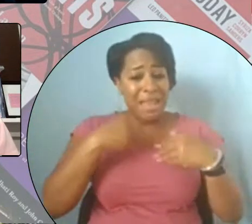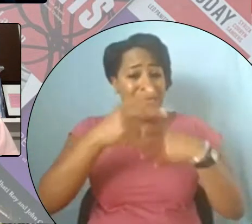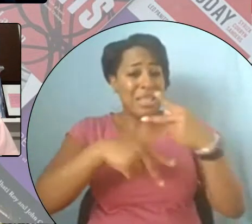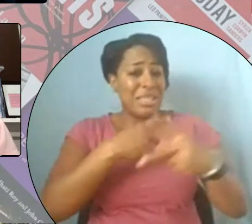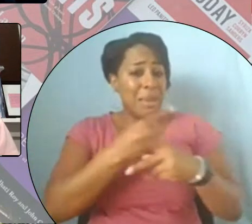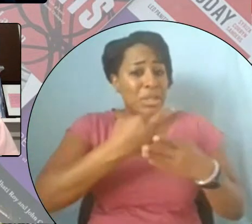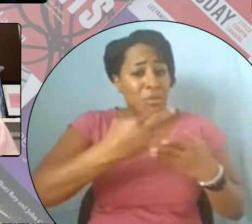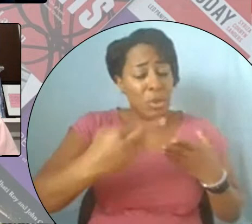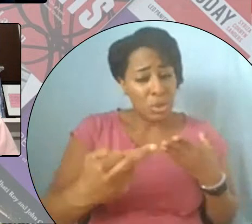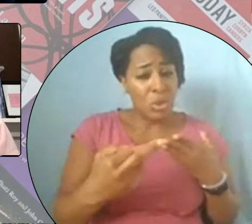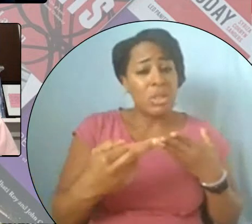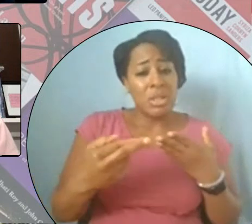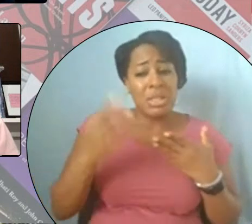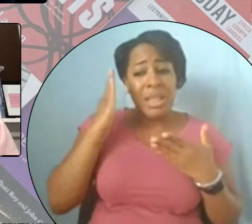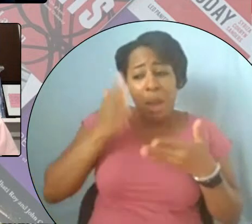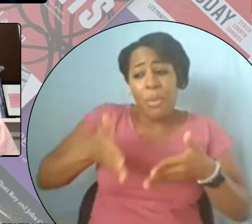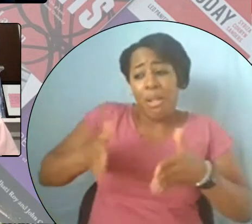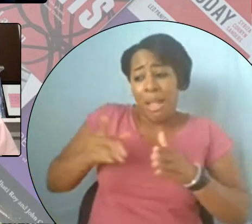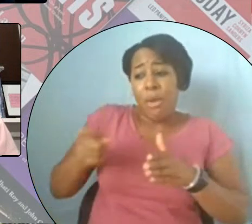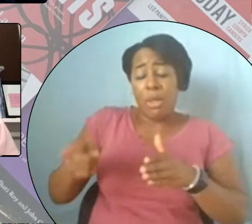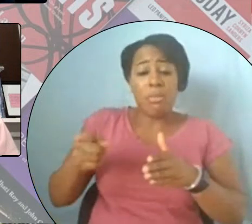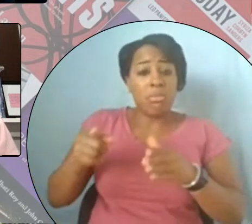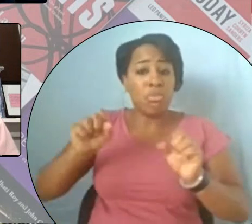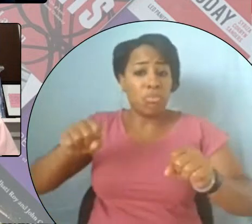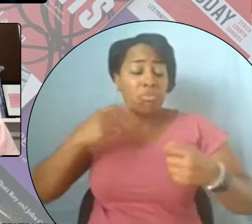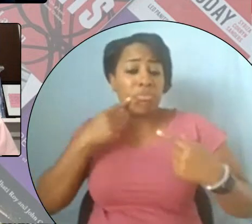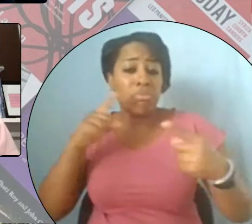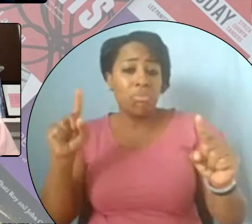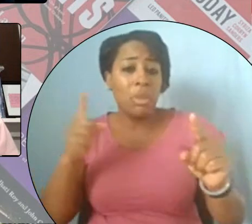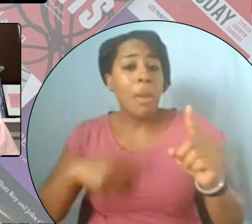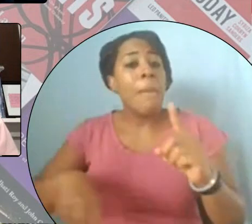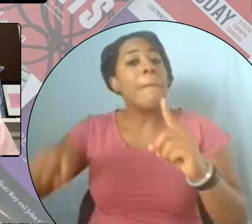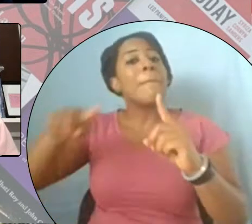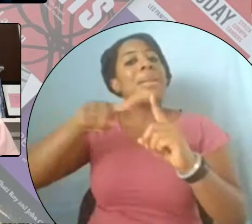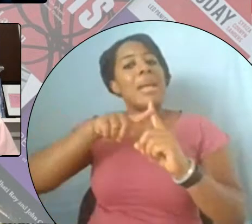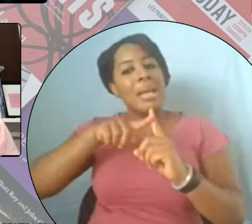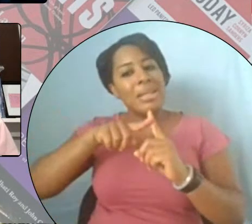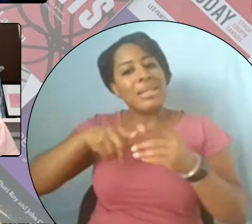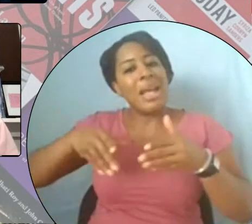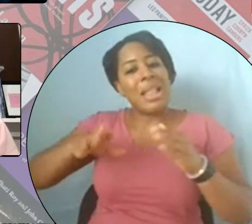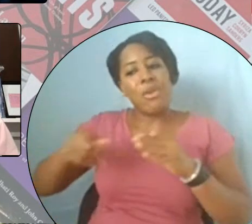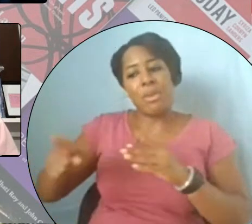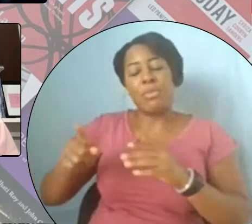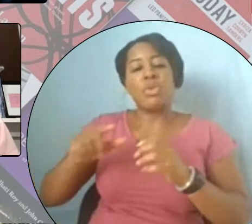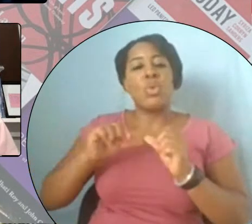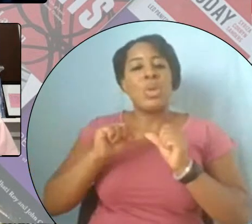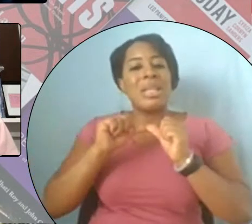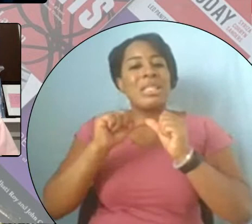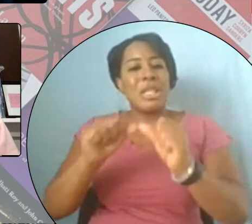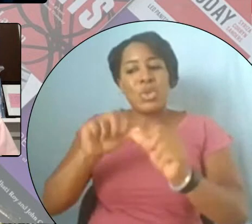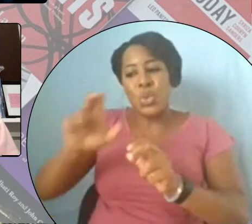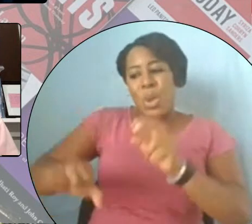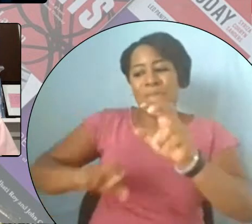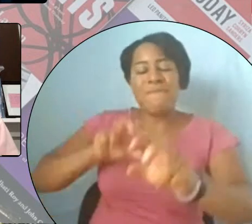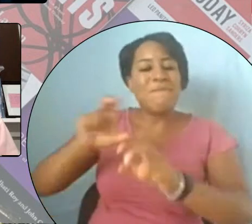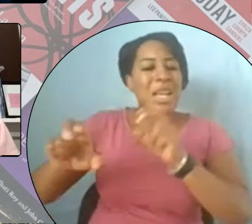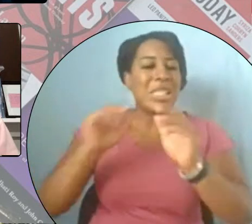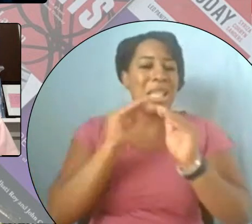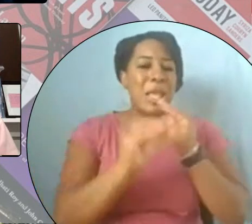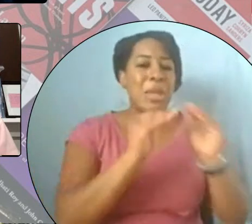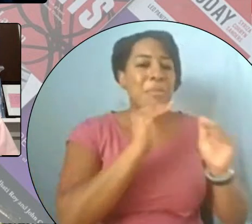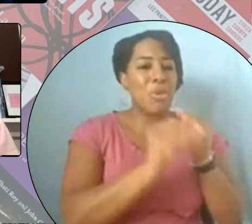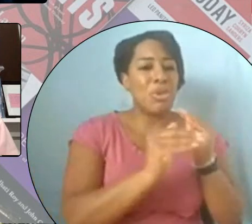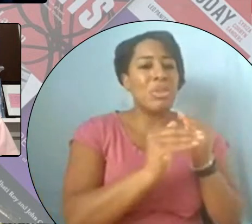that allows them to be able to succeed and also continue to invest in the community resources that already exist and that have been there